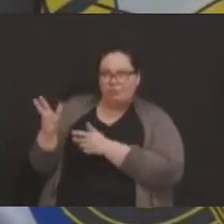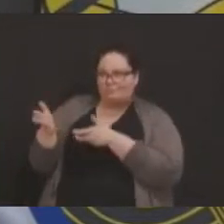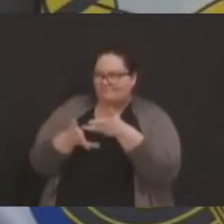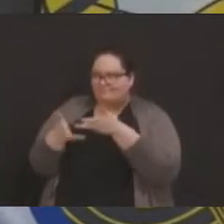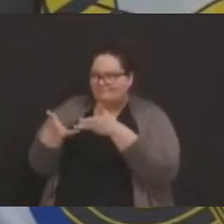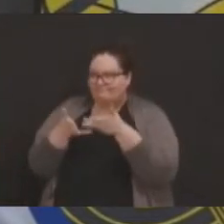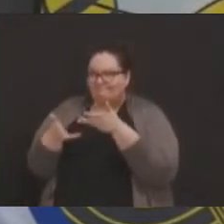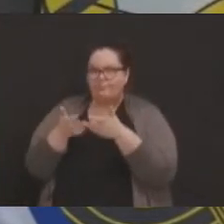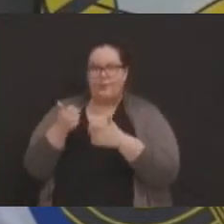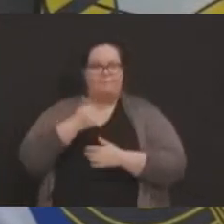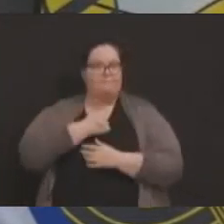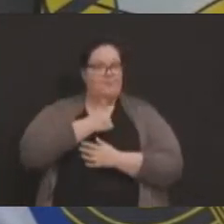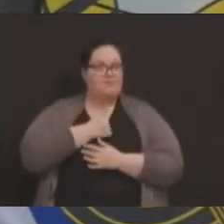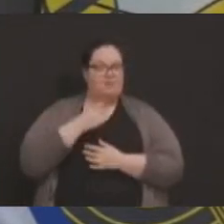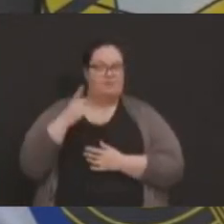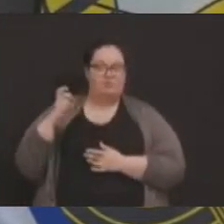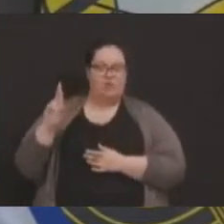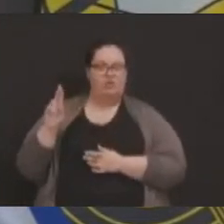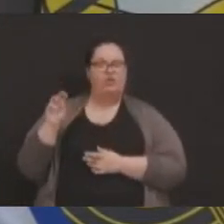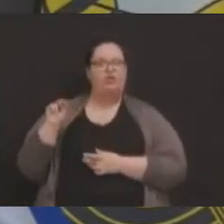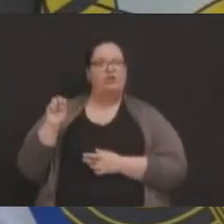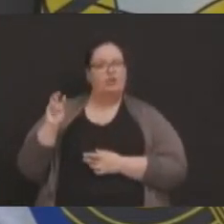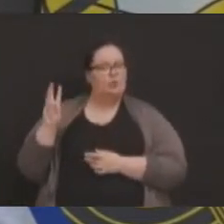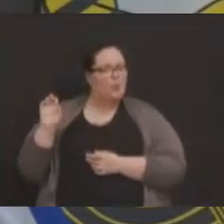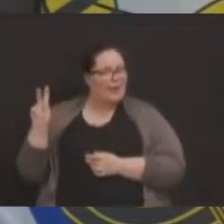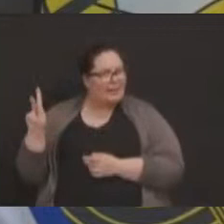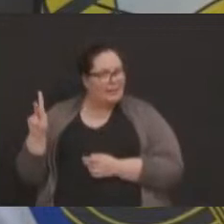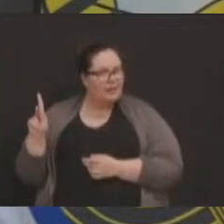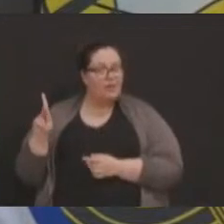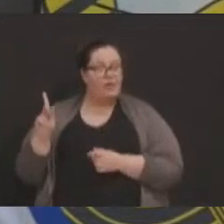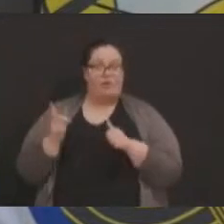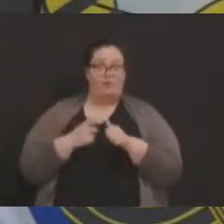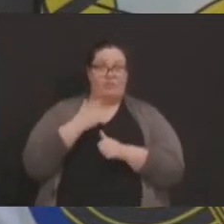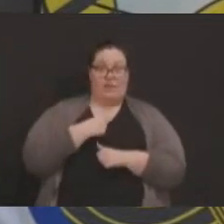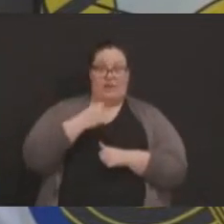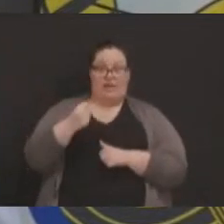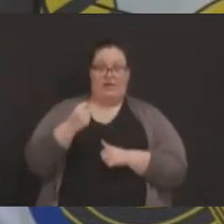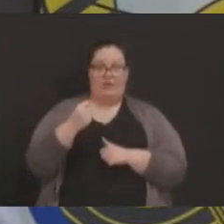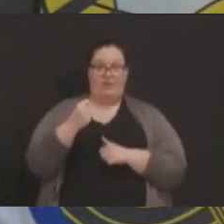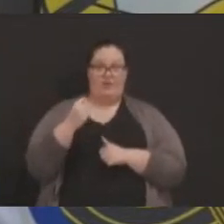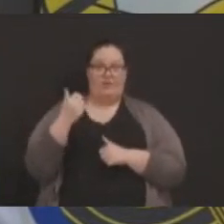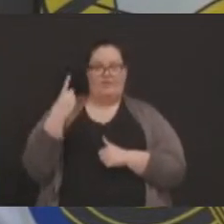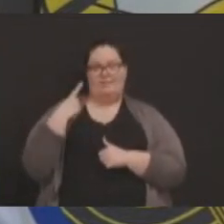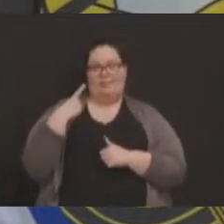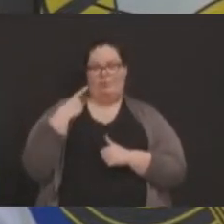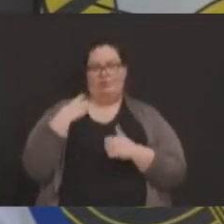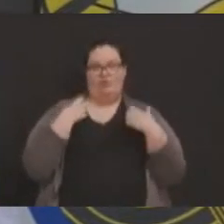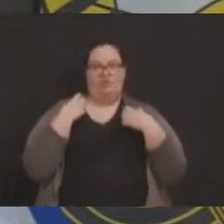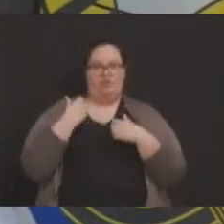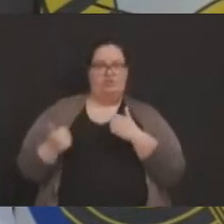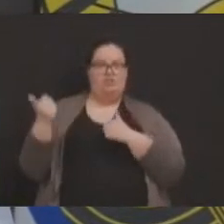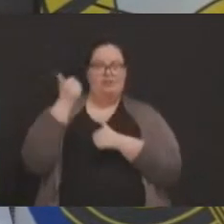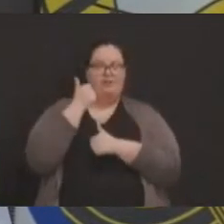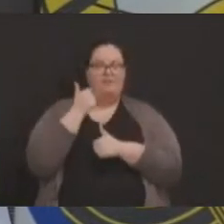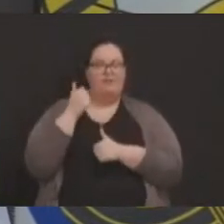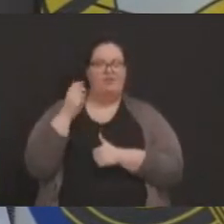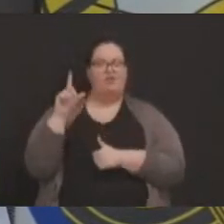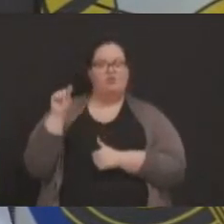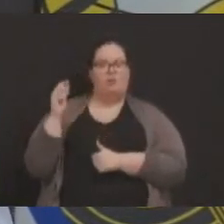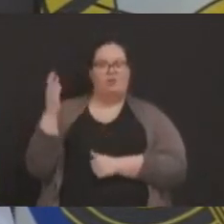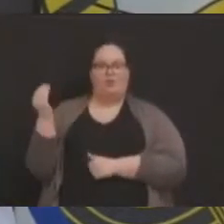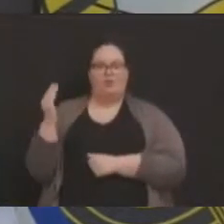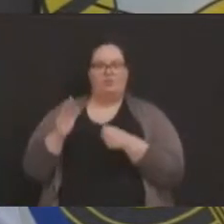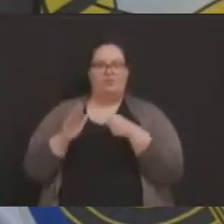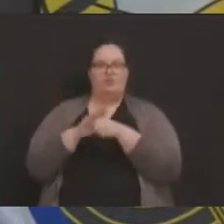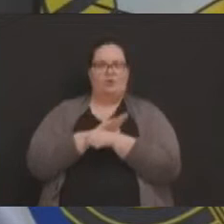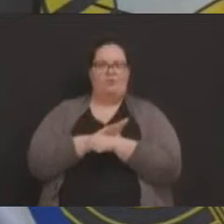was actually to cover the regional medical officers of health when they were on leave. I think I covered mat leave for Dr. Lamptey. I covered sick